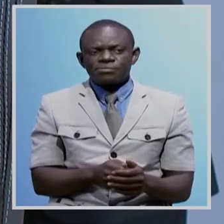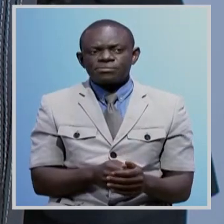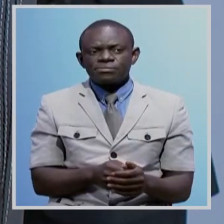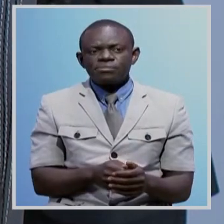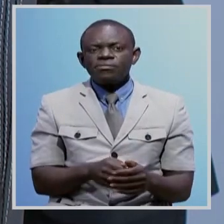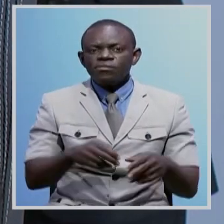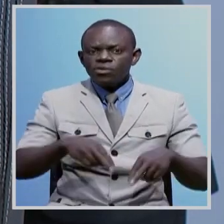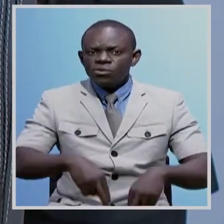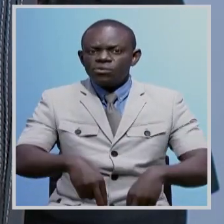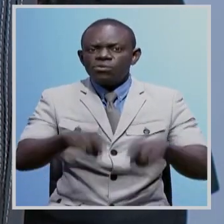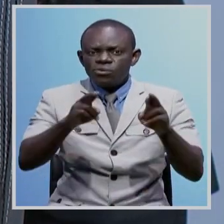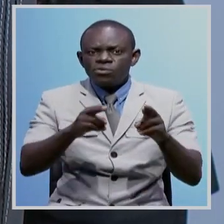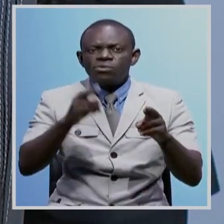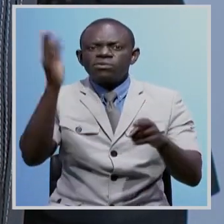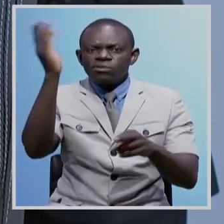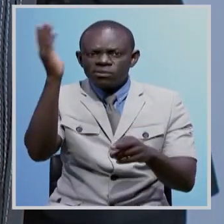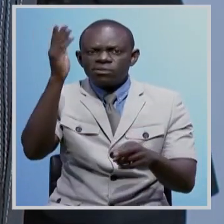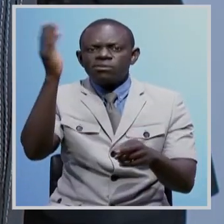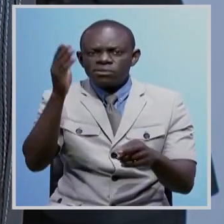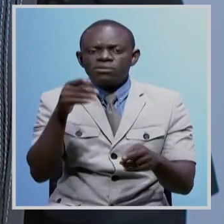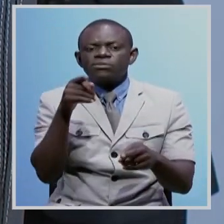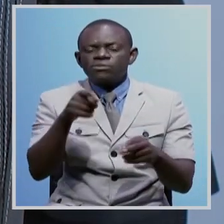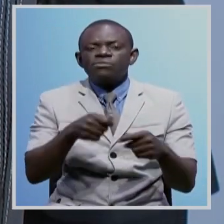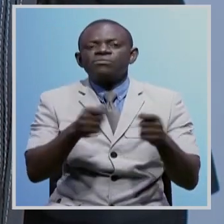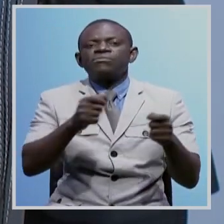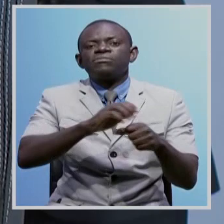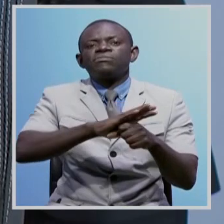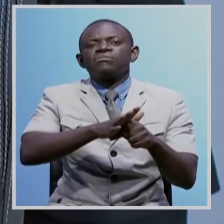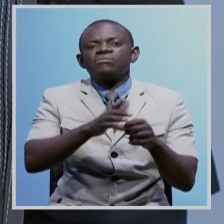of the COVID-19 protocols, but also the Electoral Code of Conduct.